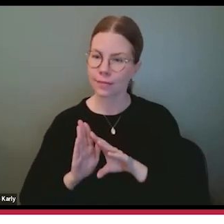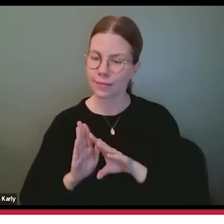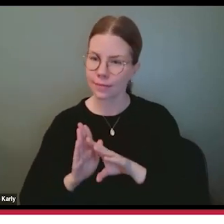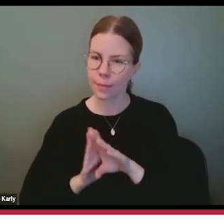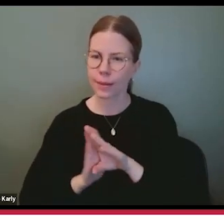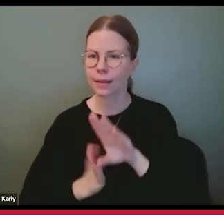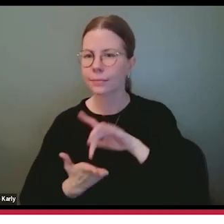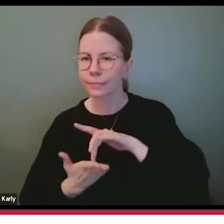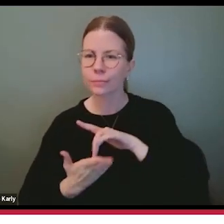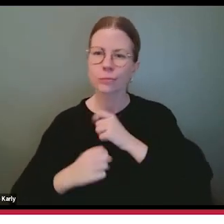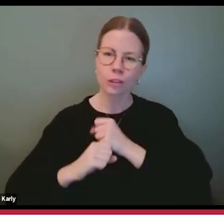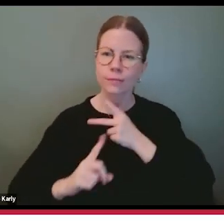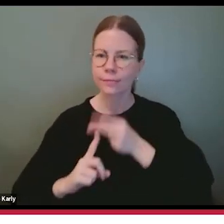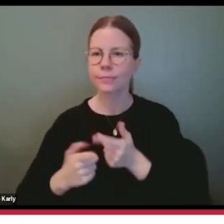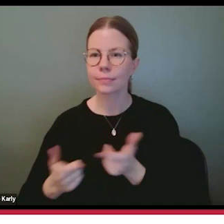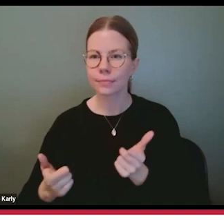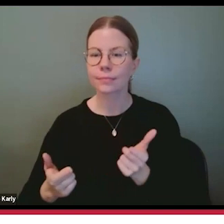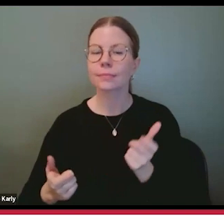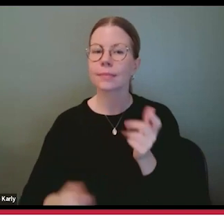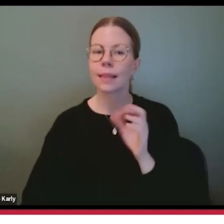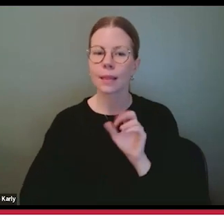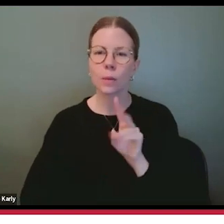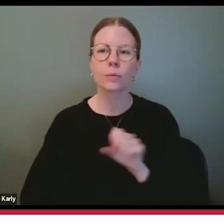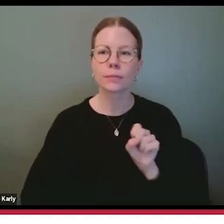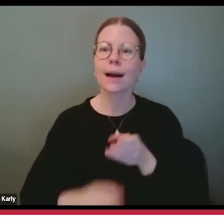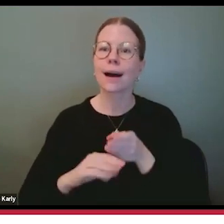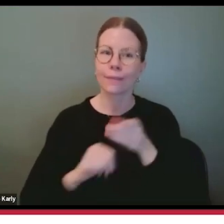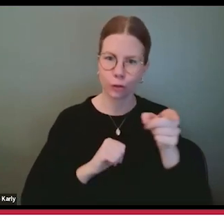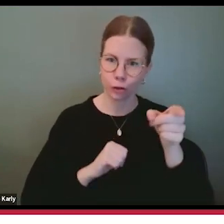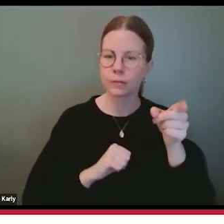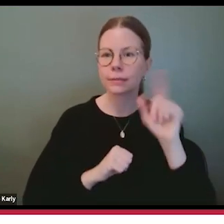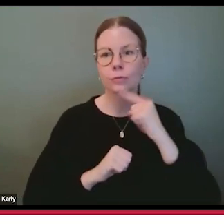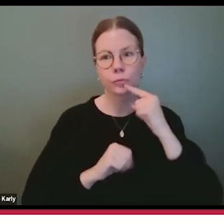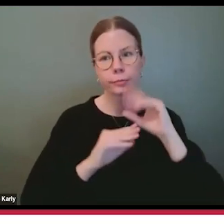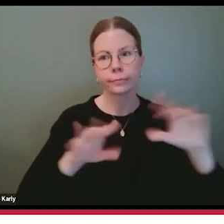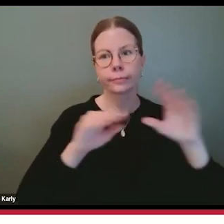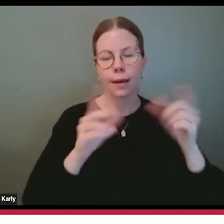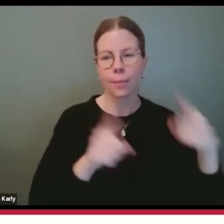mid-2000s following significant outbreaks in Central Africa.